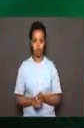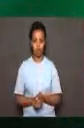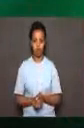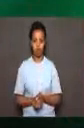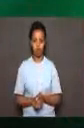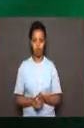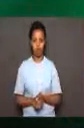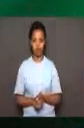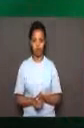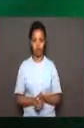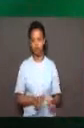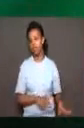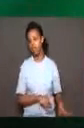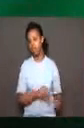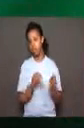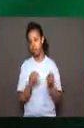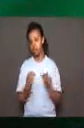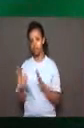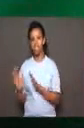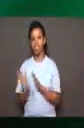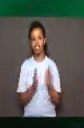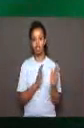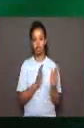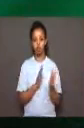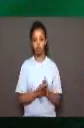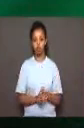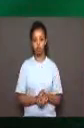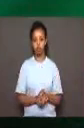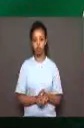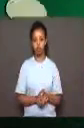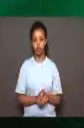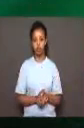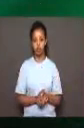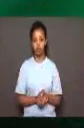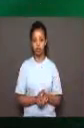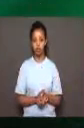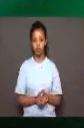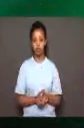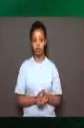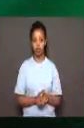Students, let's get ready.